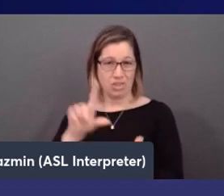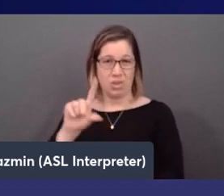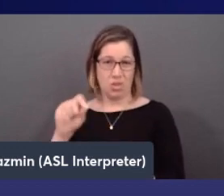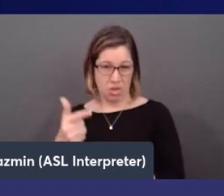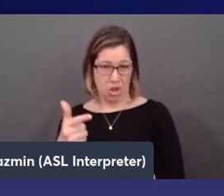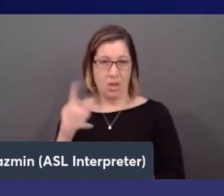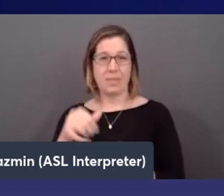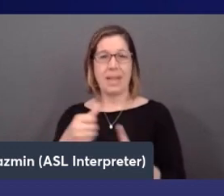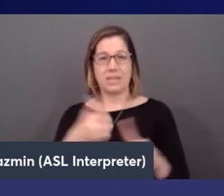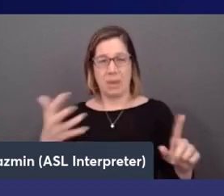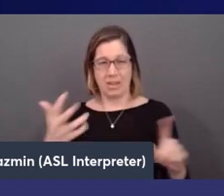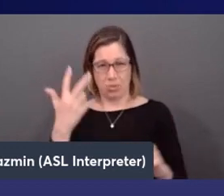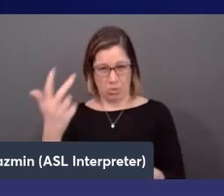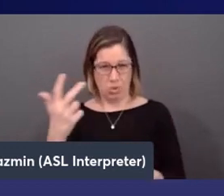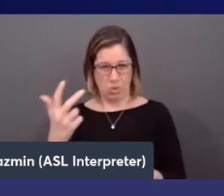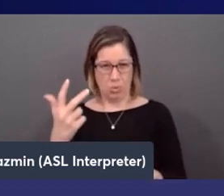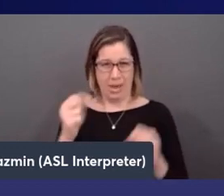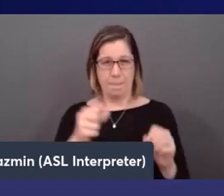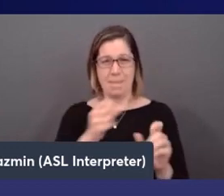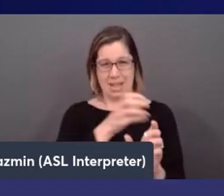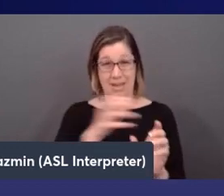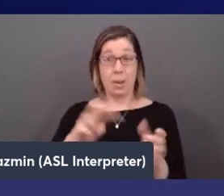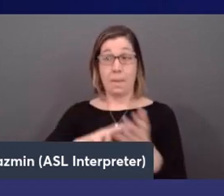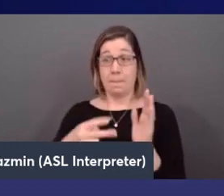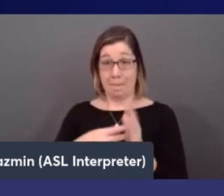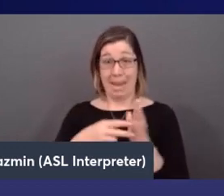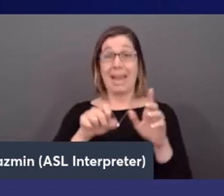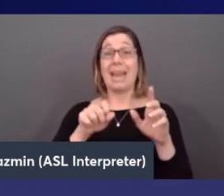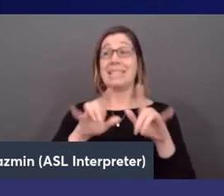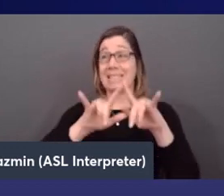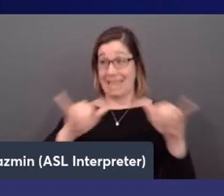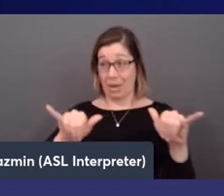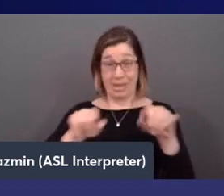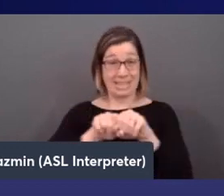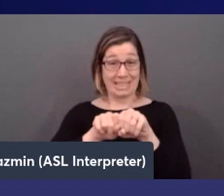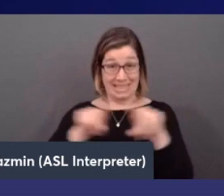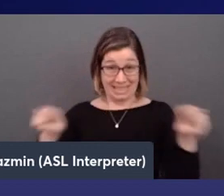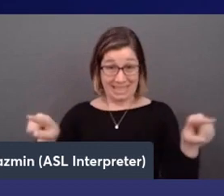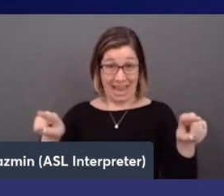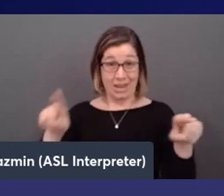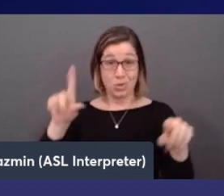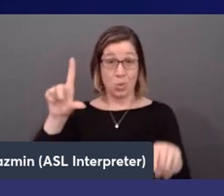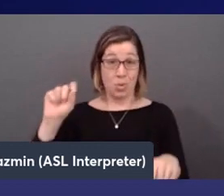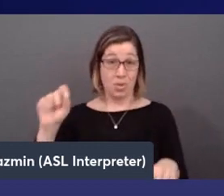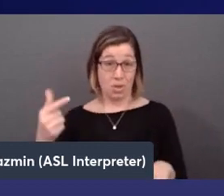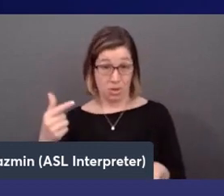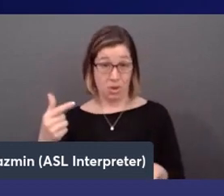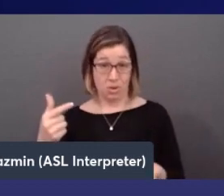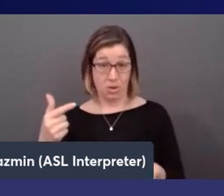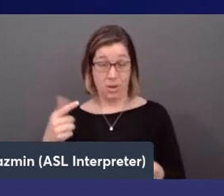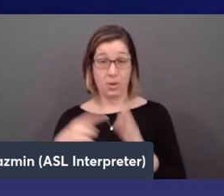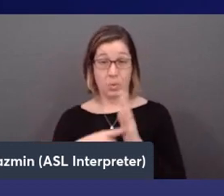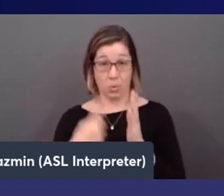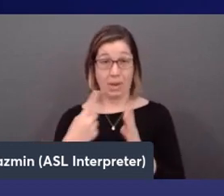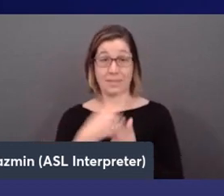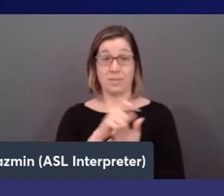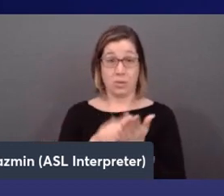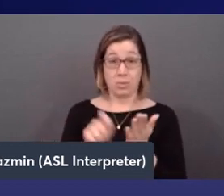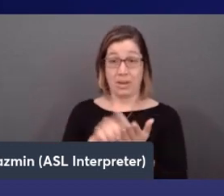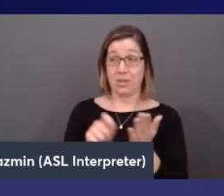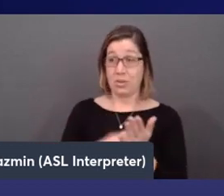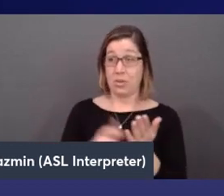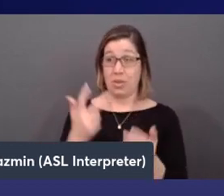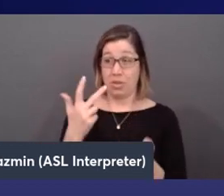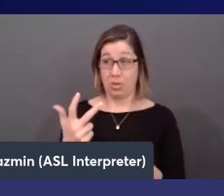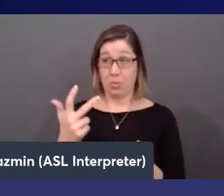So the data will be synchronously sent to the log. Once we get the acknowledgement that it has been written to the 3 AZs,